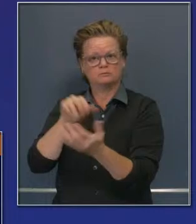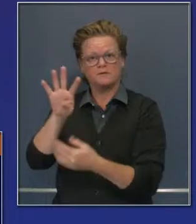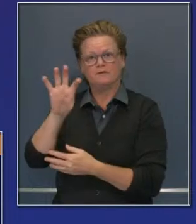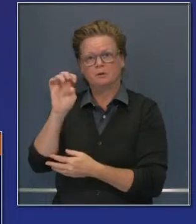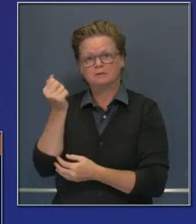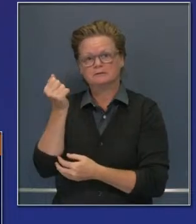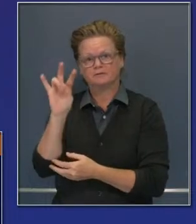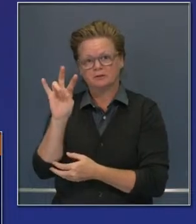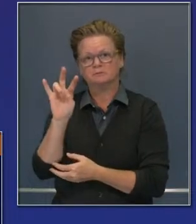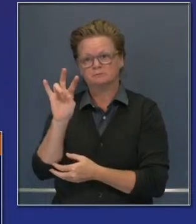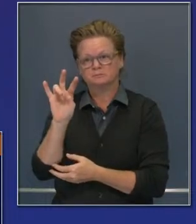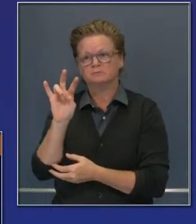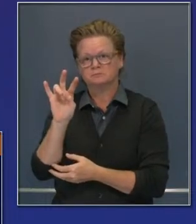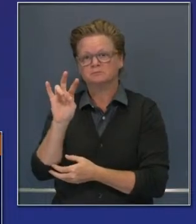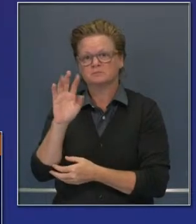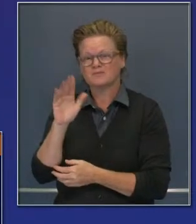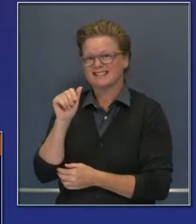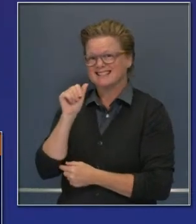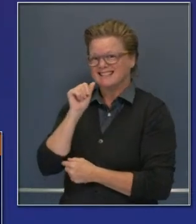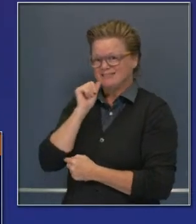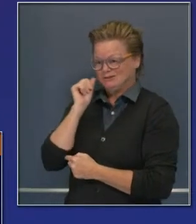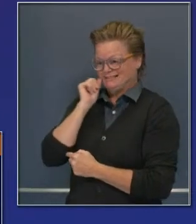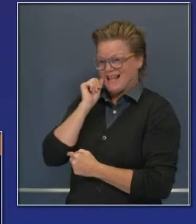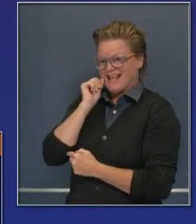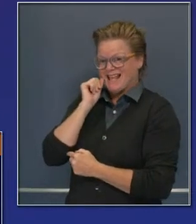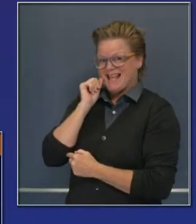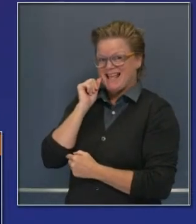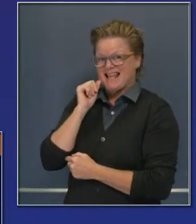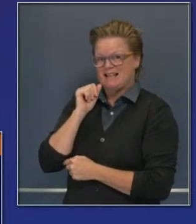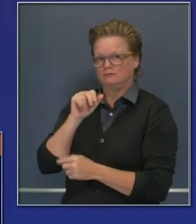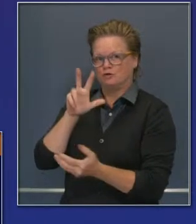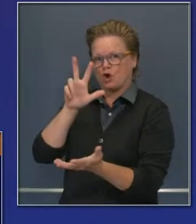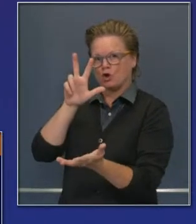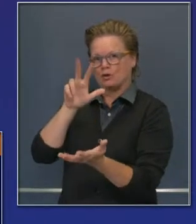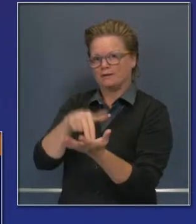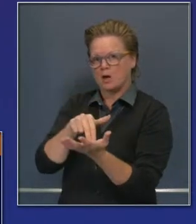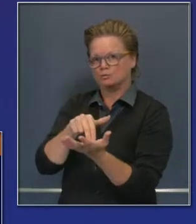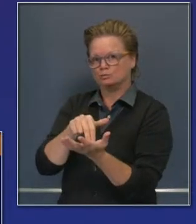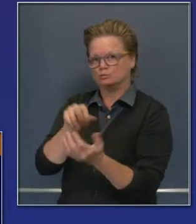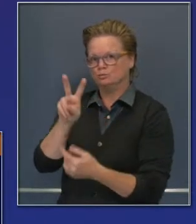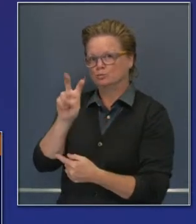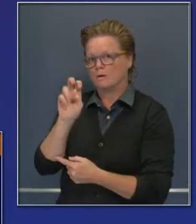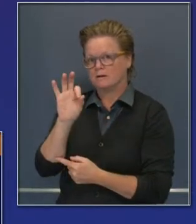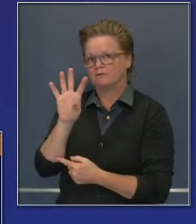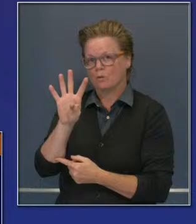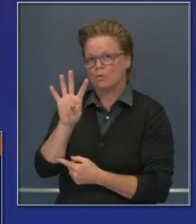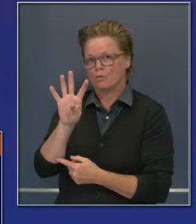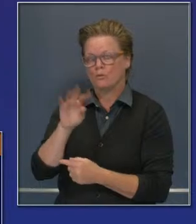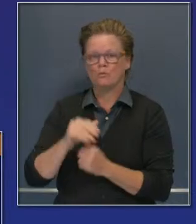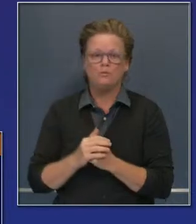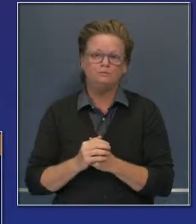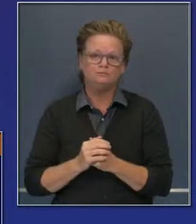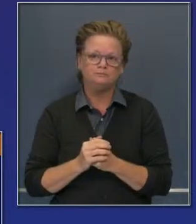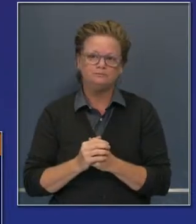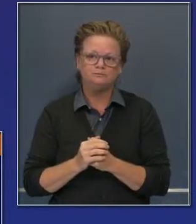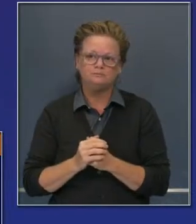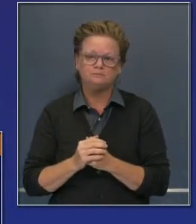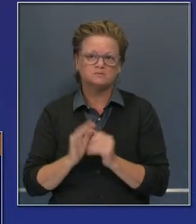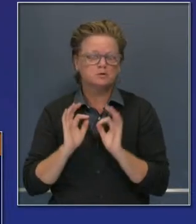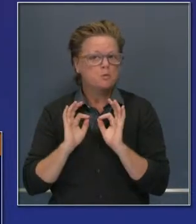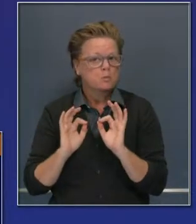modestly with the latest report, 3,294 cases as part of this report. And by the way,